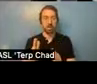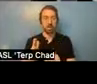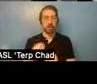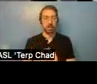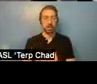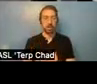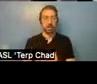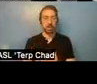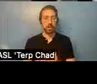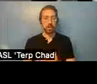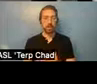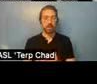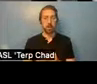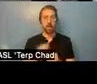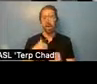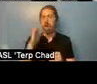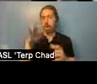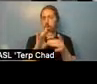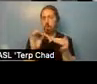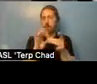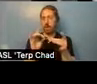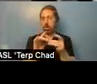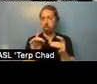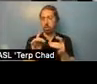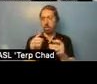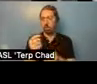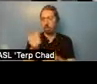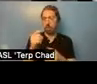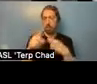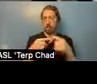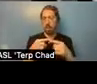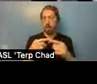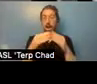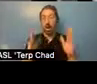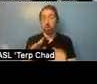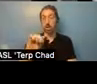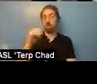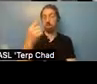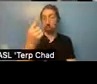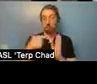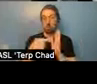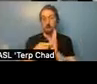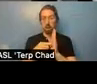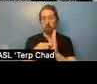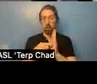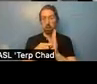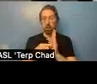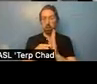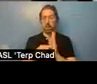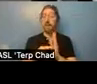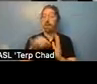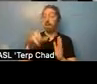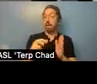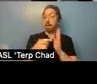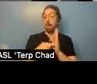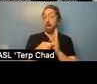And I'll just mention a little bit about the housing first model. So when we say the housing first model, it's a model of housing, which is based on the belief